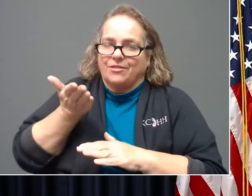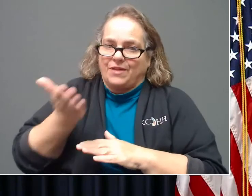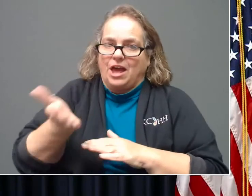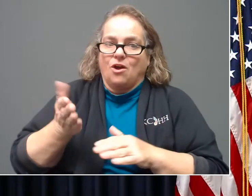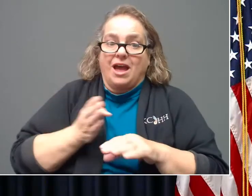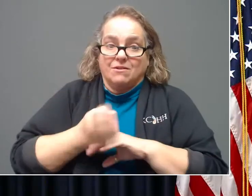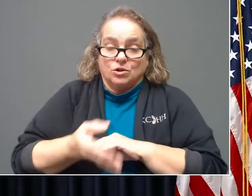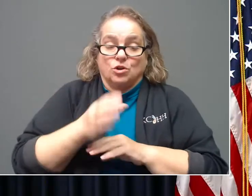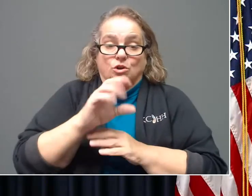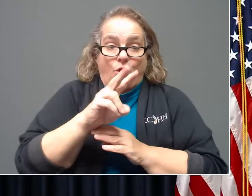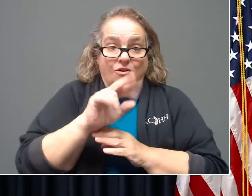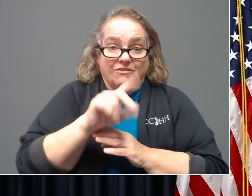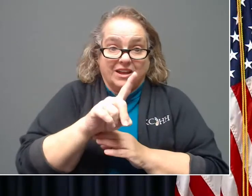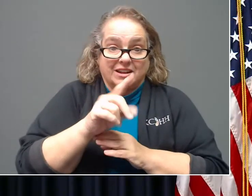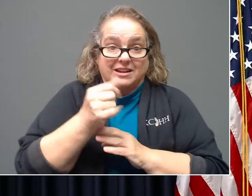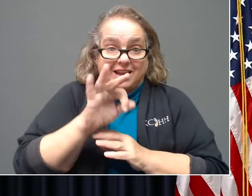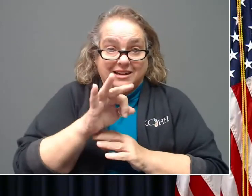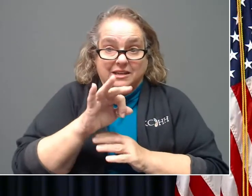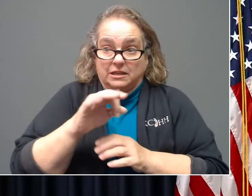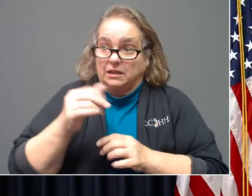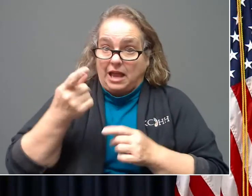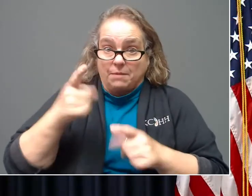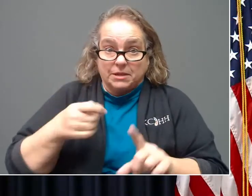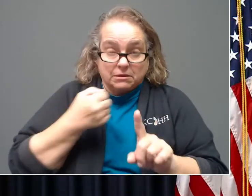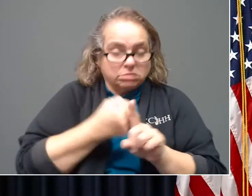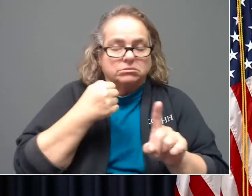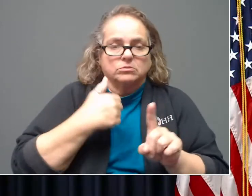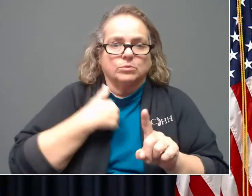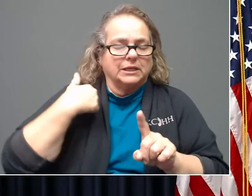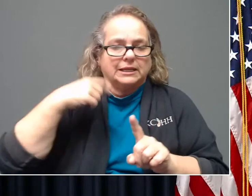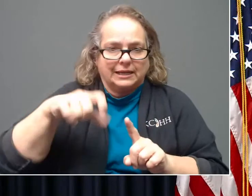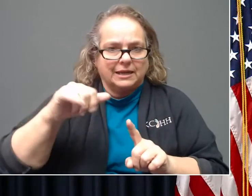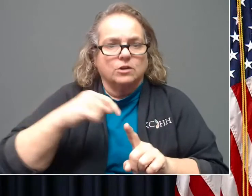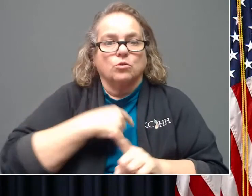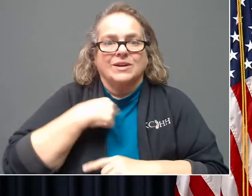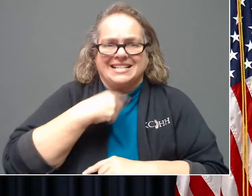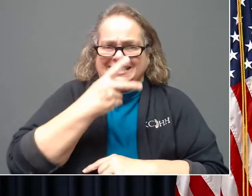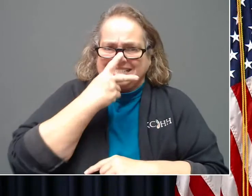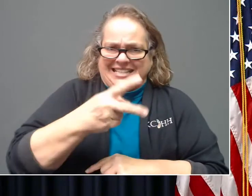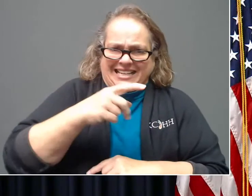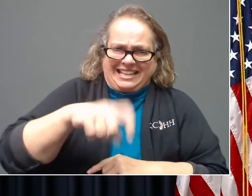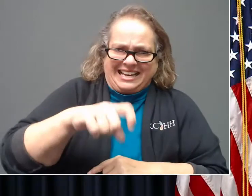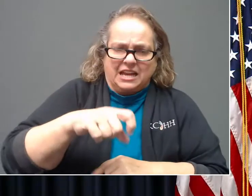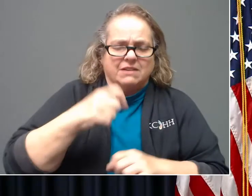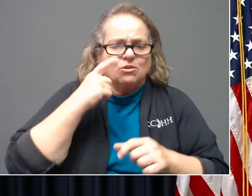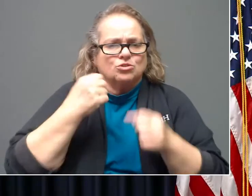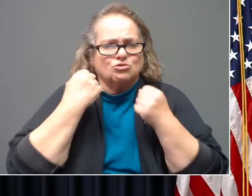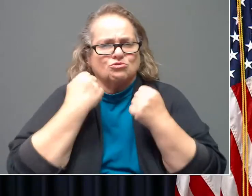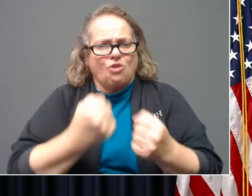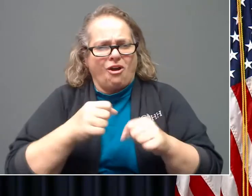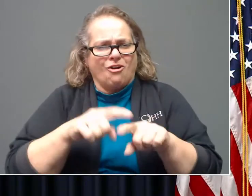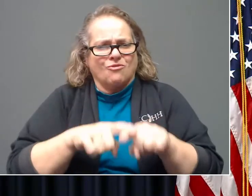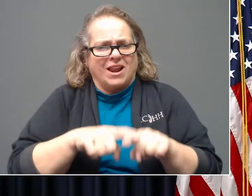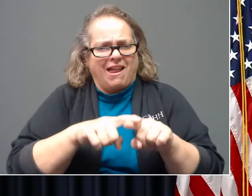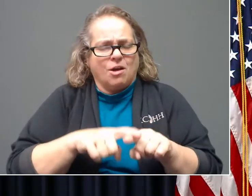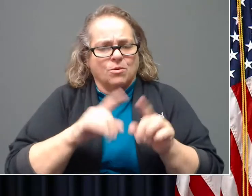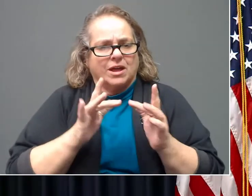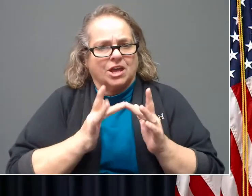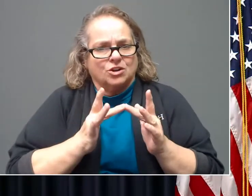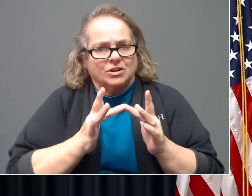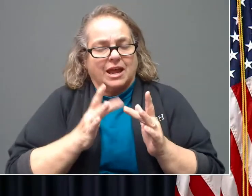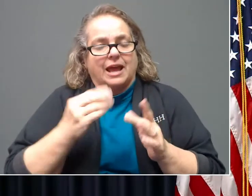COVID-19 pandemic. We've seen the need for strong, reliable internet access, and we've seen that need grow